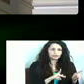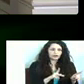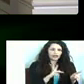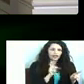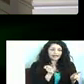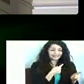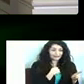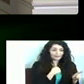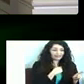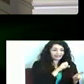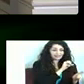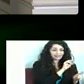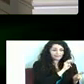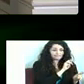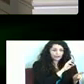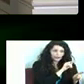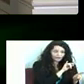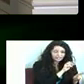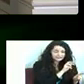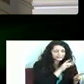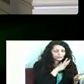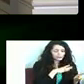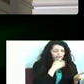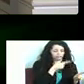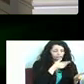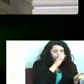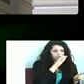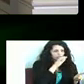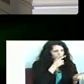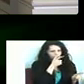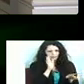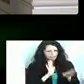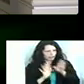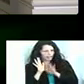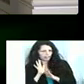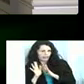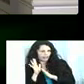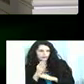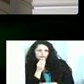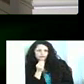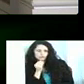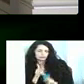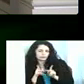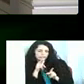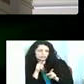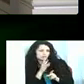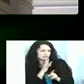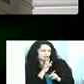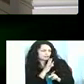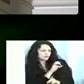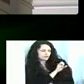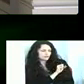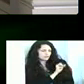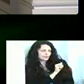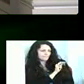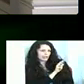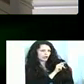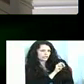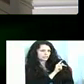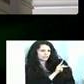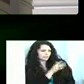for a drink?" Jews in those days wouldn't be caught dead talking to Samaritans. And Jesus